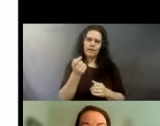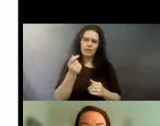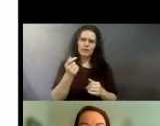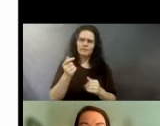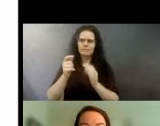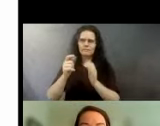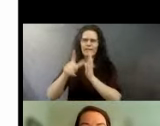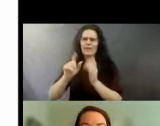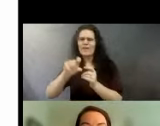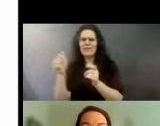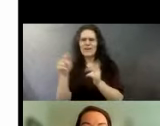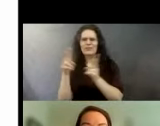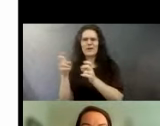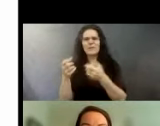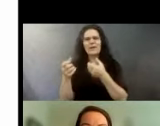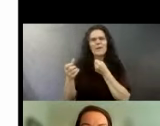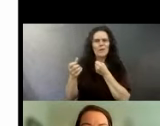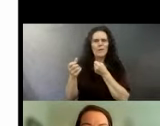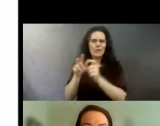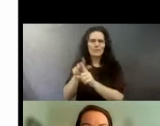And so I think I'll bring that up again.